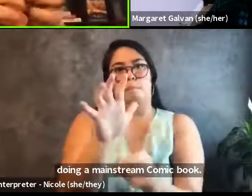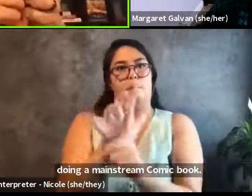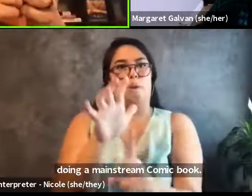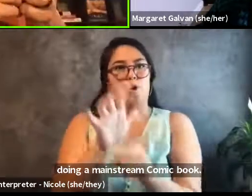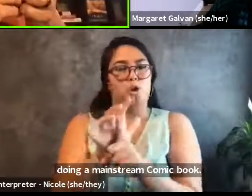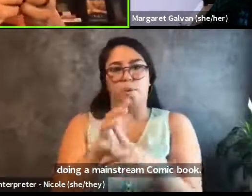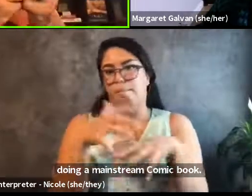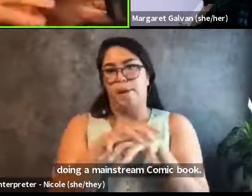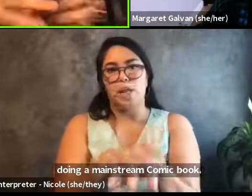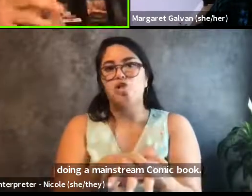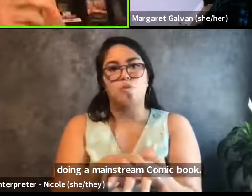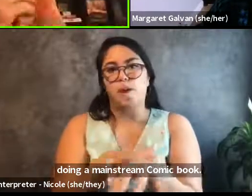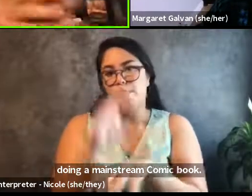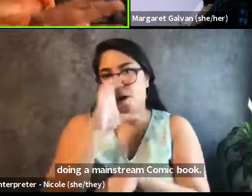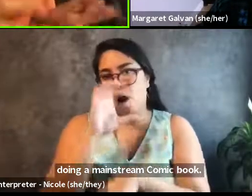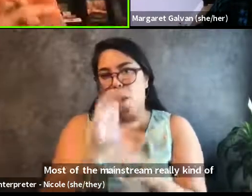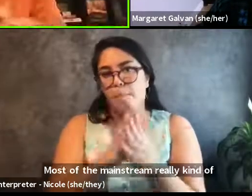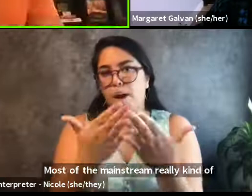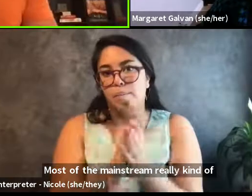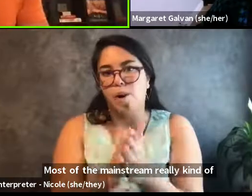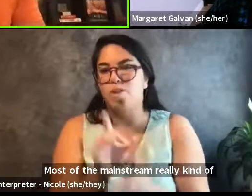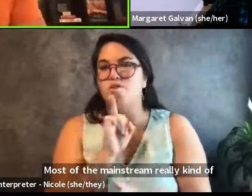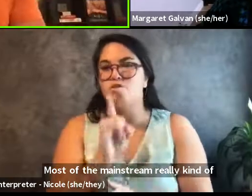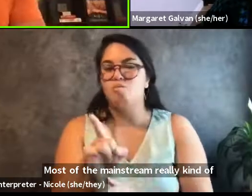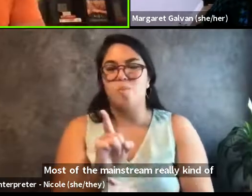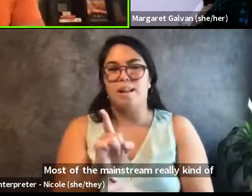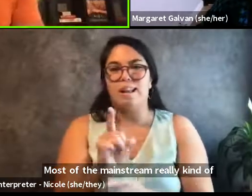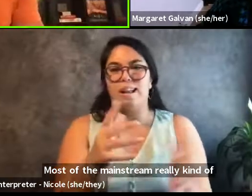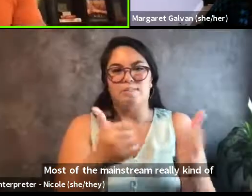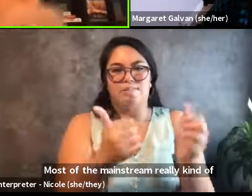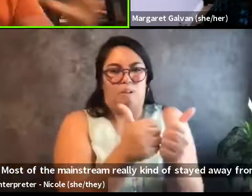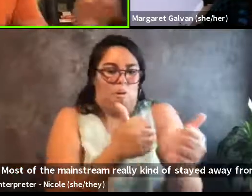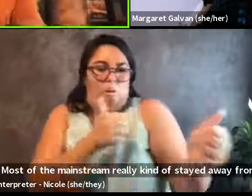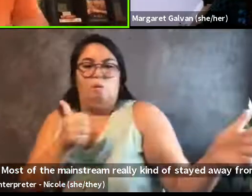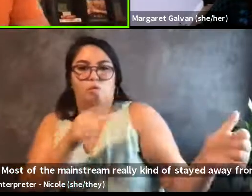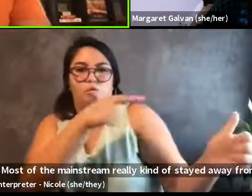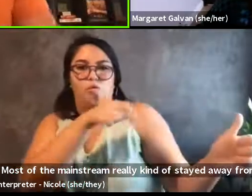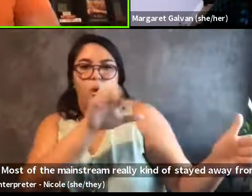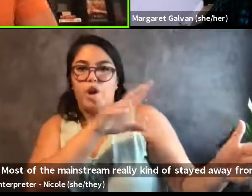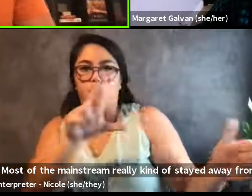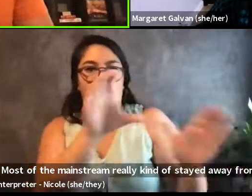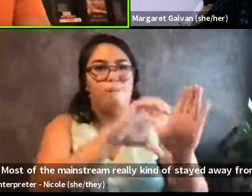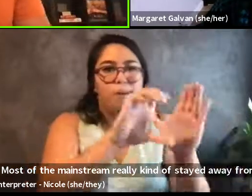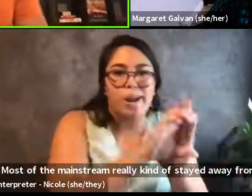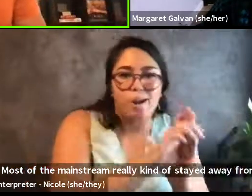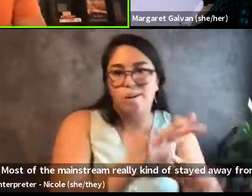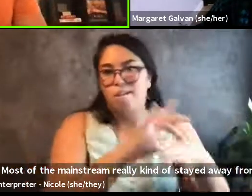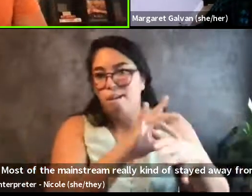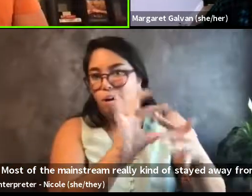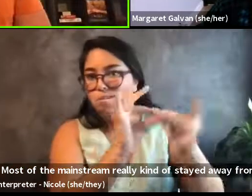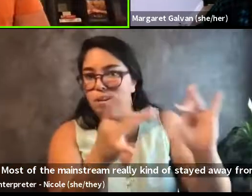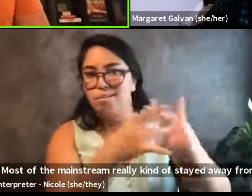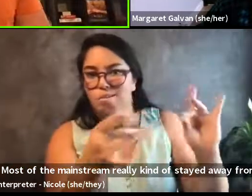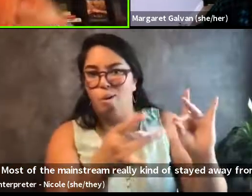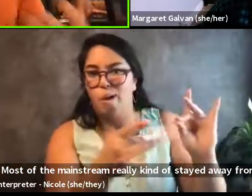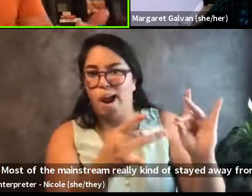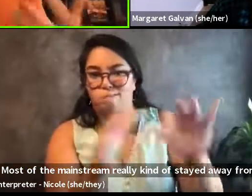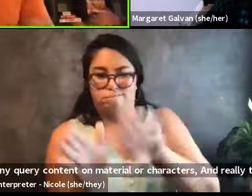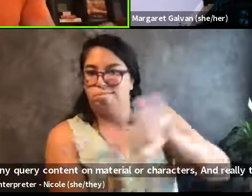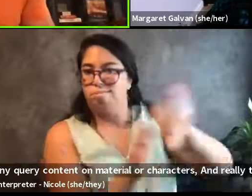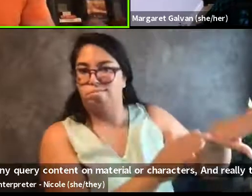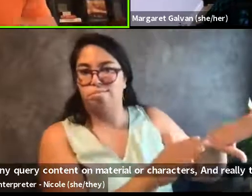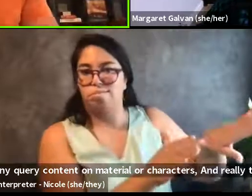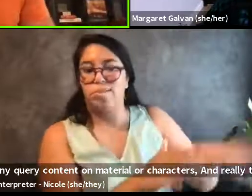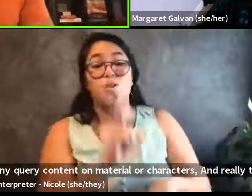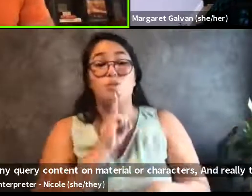mainstream, uh, really kind of stayed away from any queer, uh, content or material or characters. And, um, uh, really the only